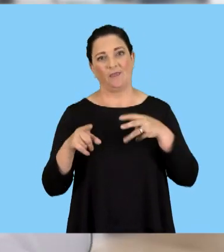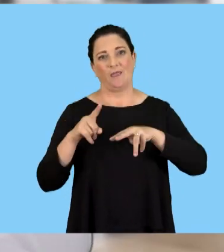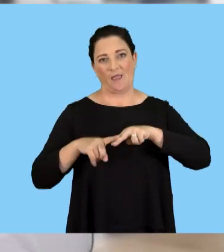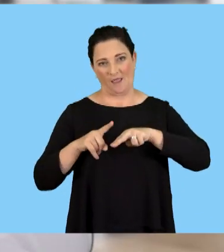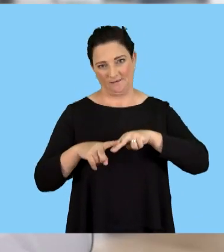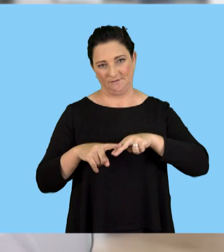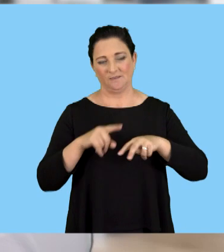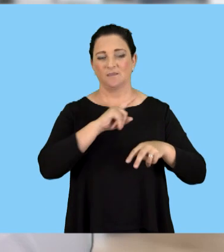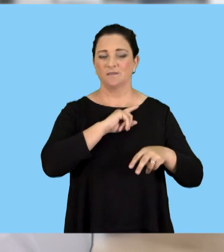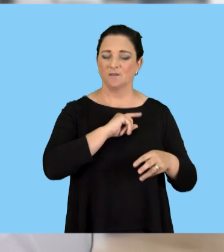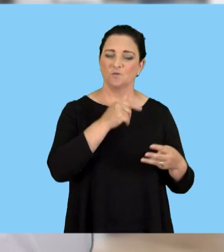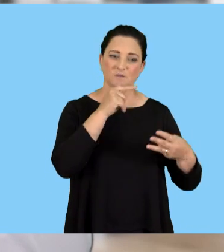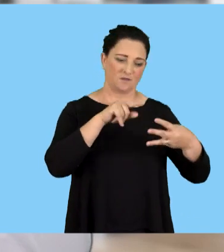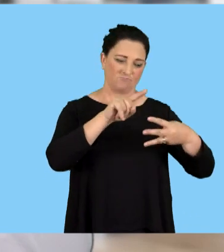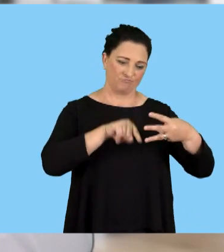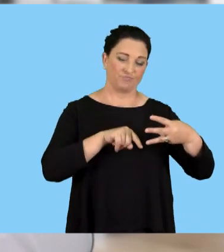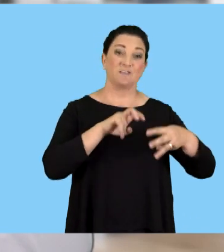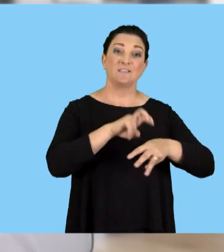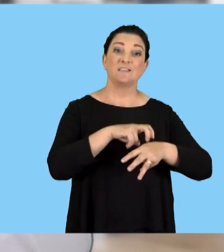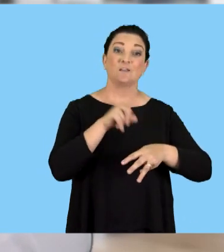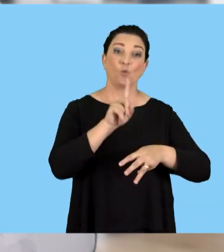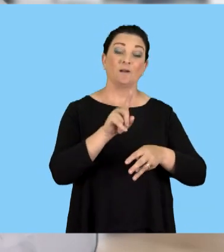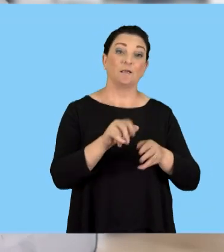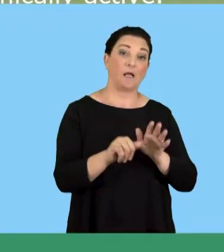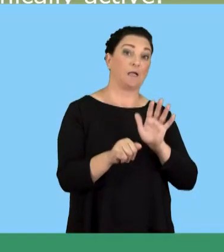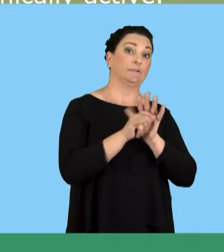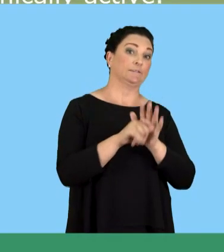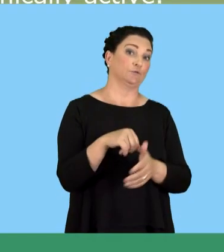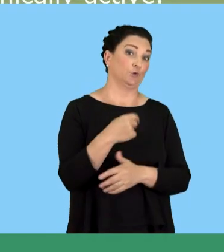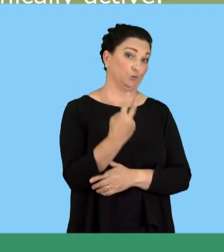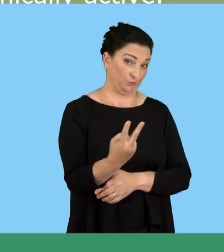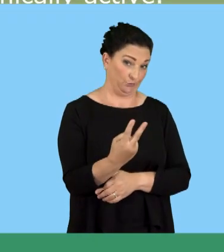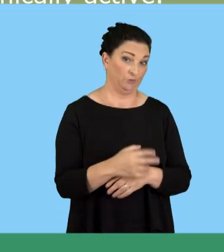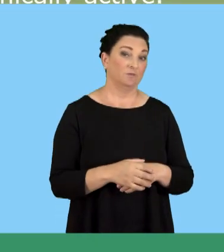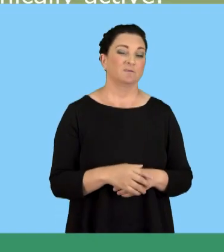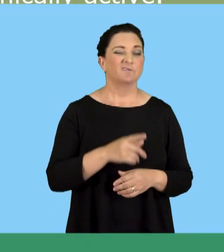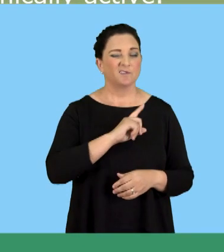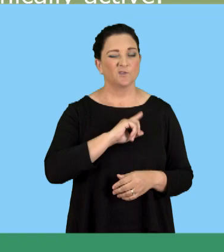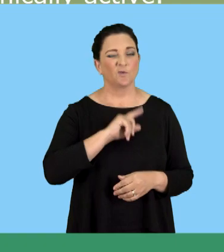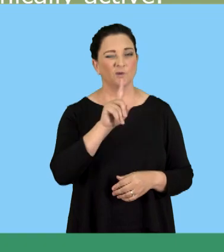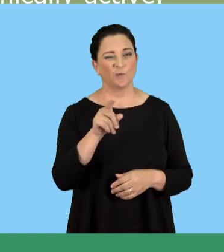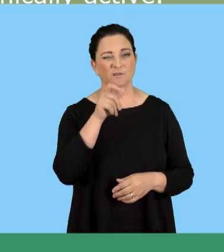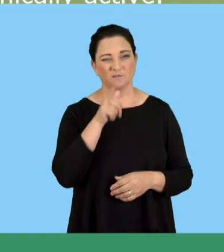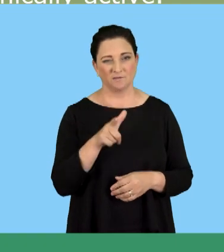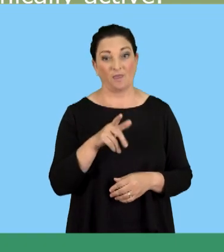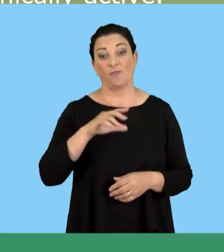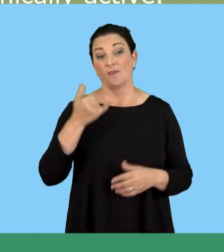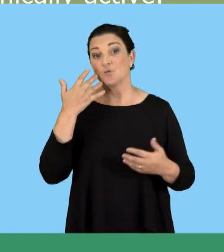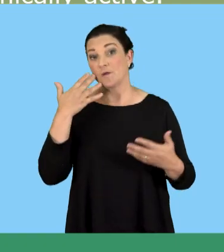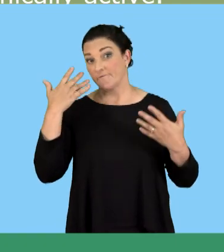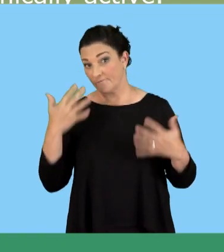from the scenario, you have to identify two, because that is what the question is saying to you. And